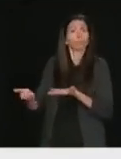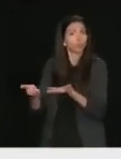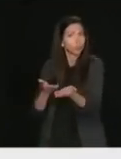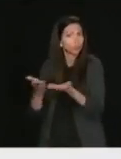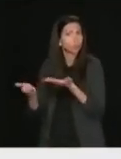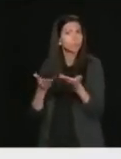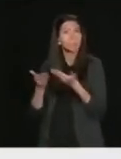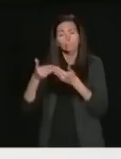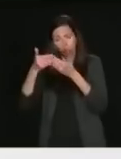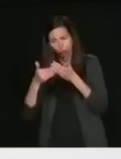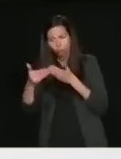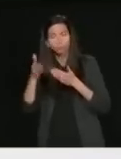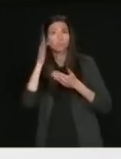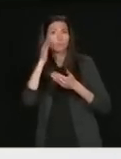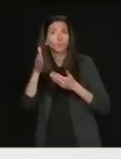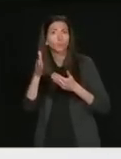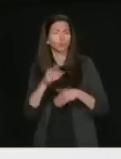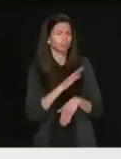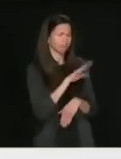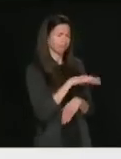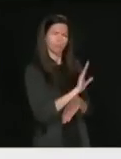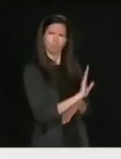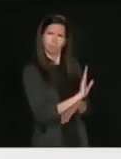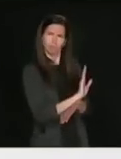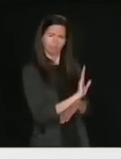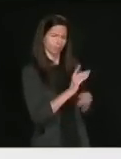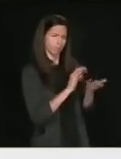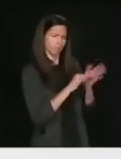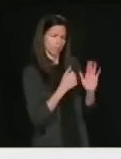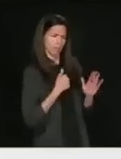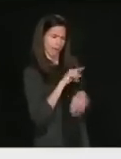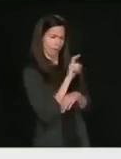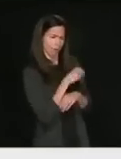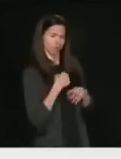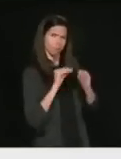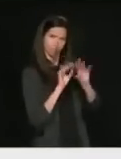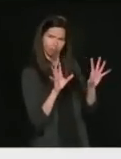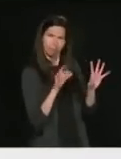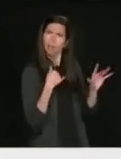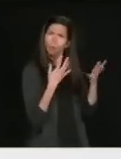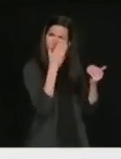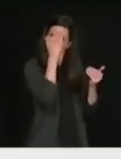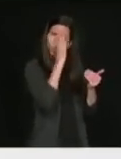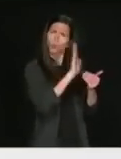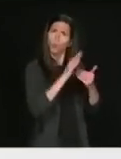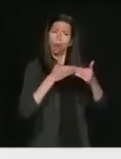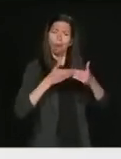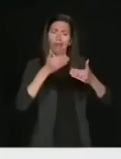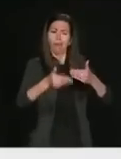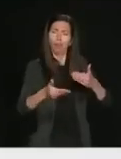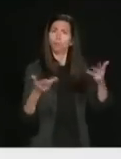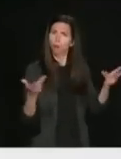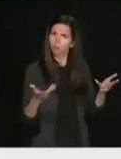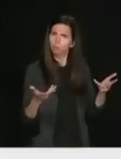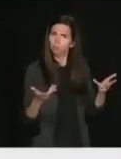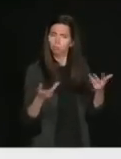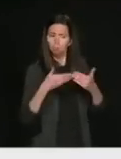Yeah, so my question was, though, what you will do going forward. But I do want to pivot to Parliament.